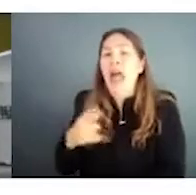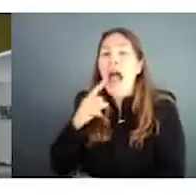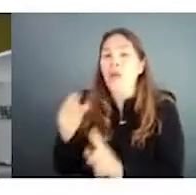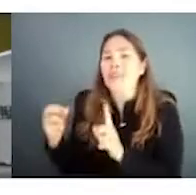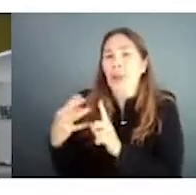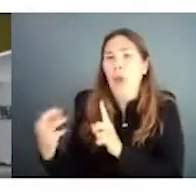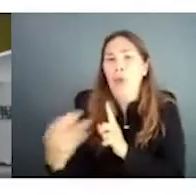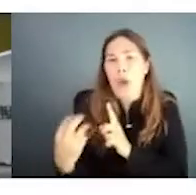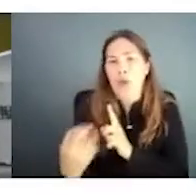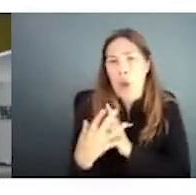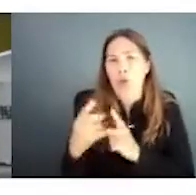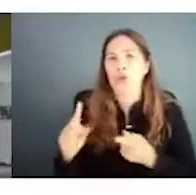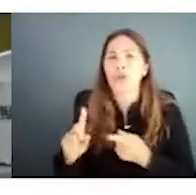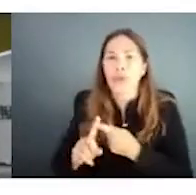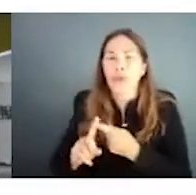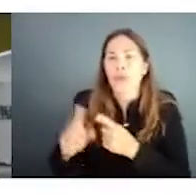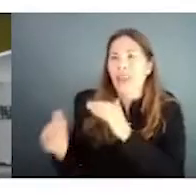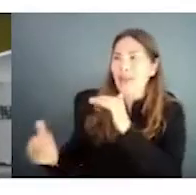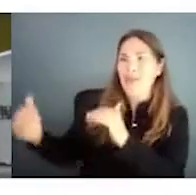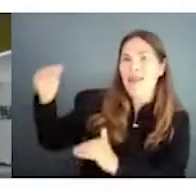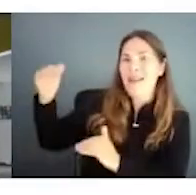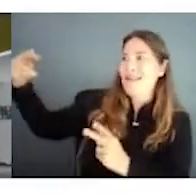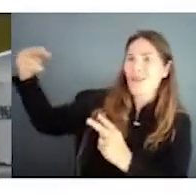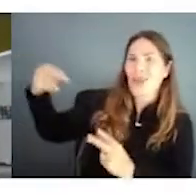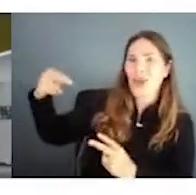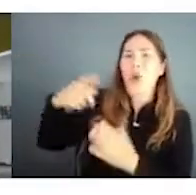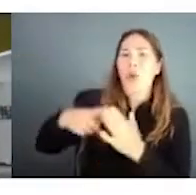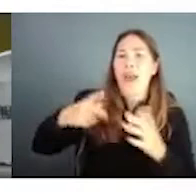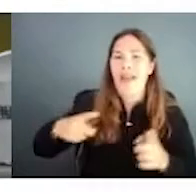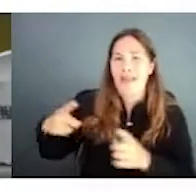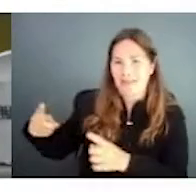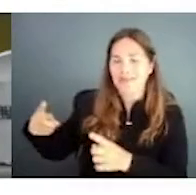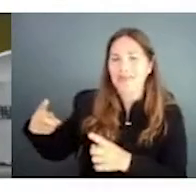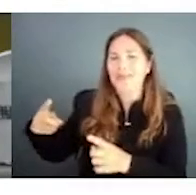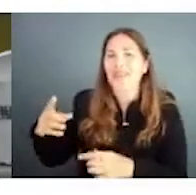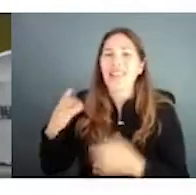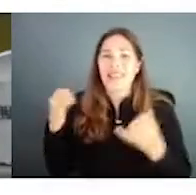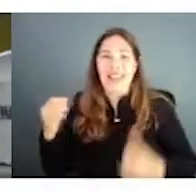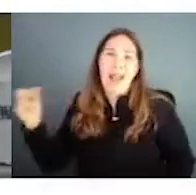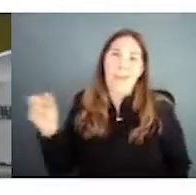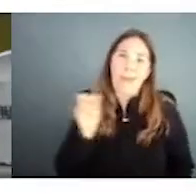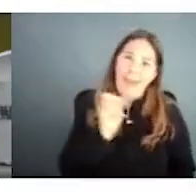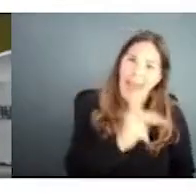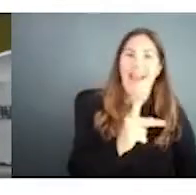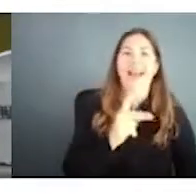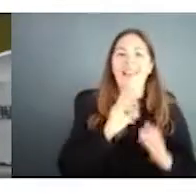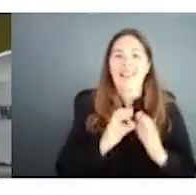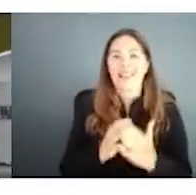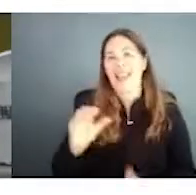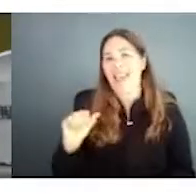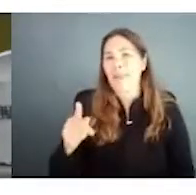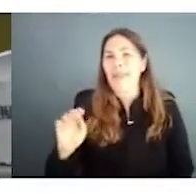to the mile-high view of what happens. And now I'm back in the classroom at Apex Friendship High